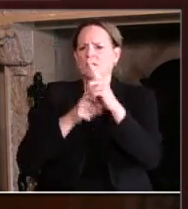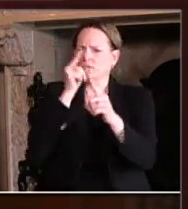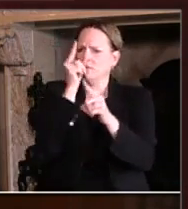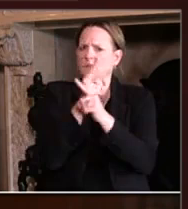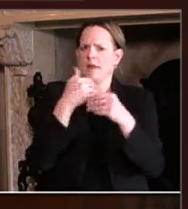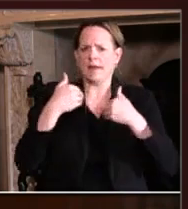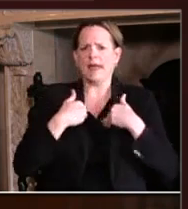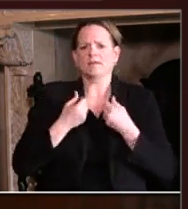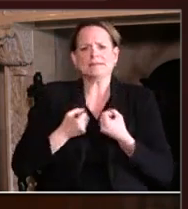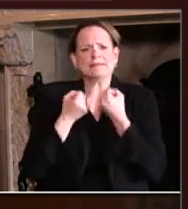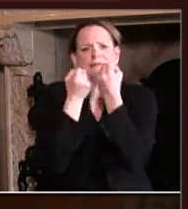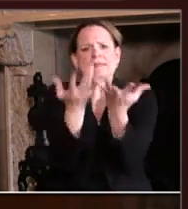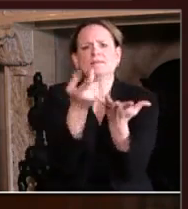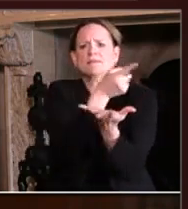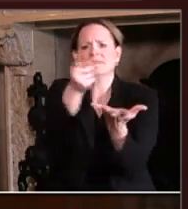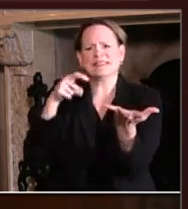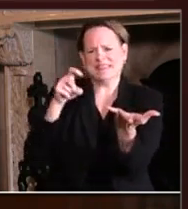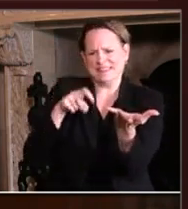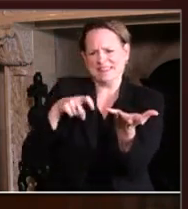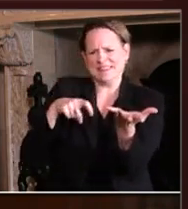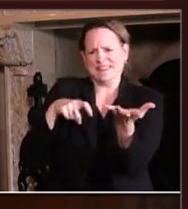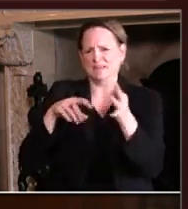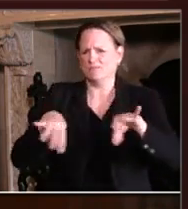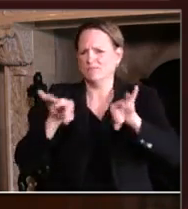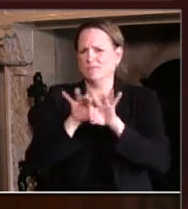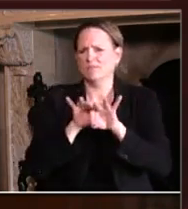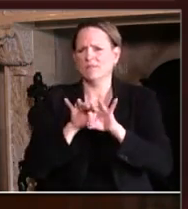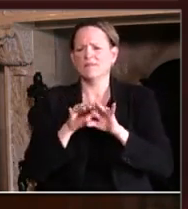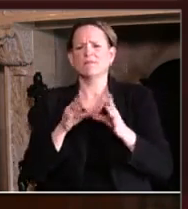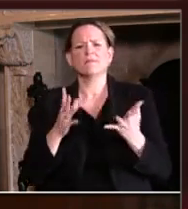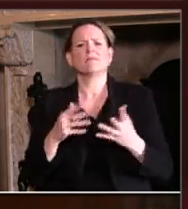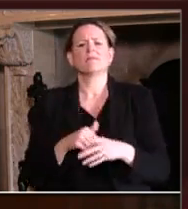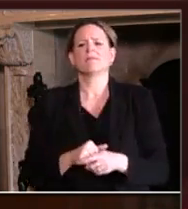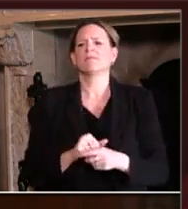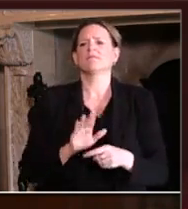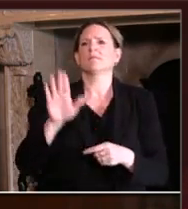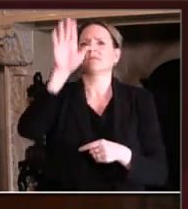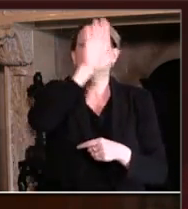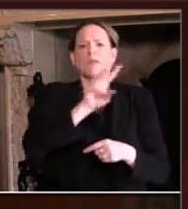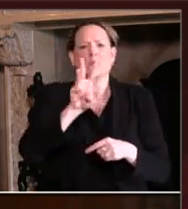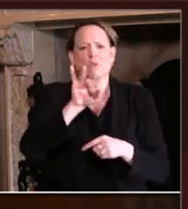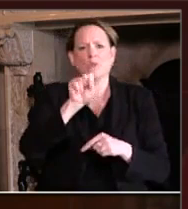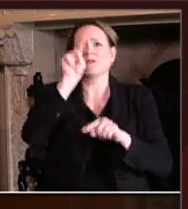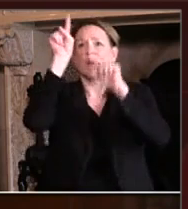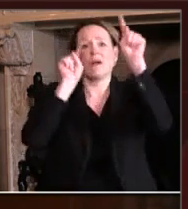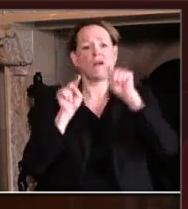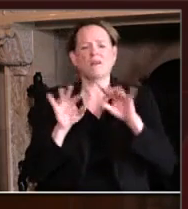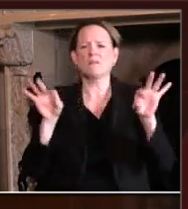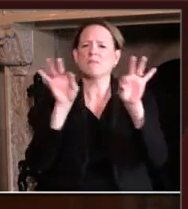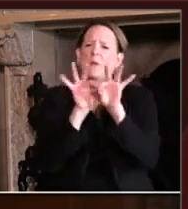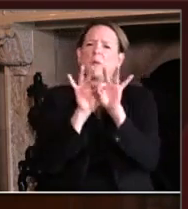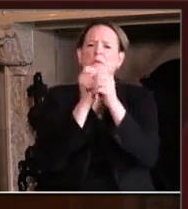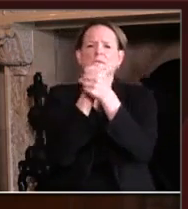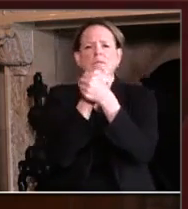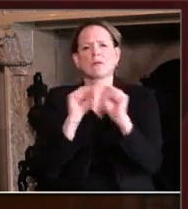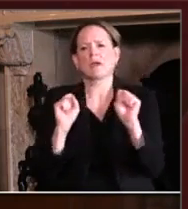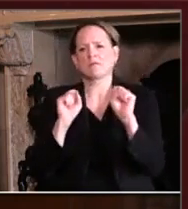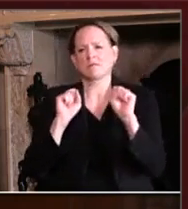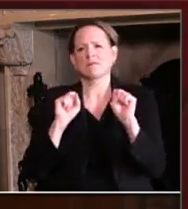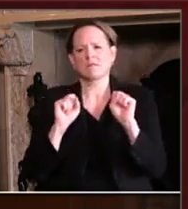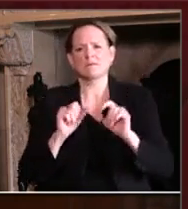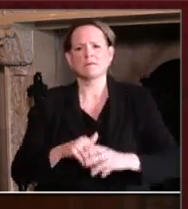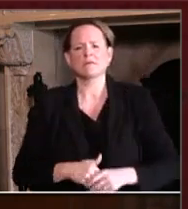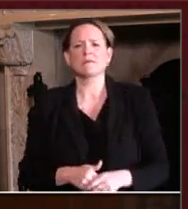the people of Wisconsin safe. The Route to Recovery grants will provide financial flexibility to local